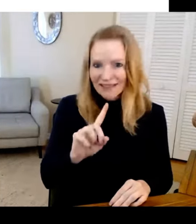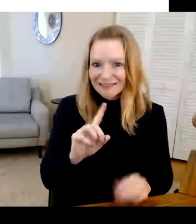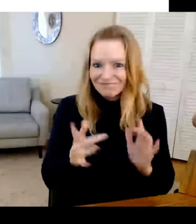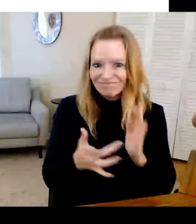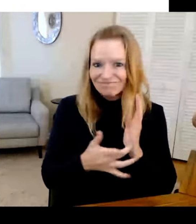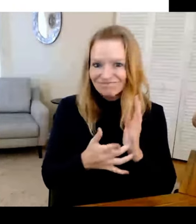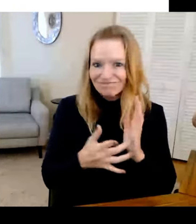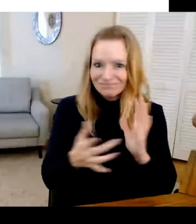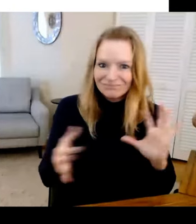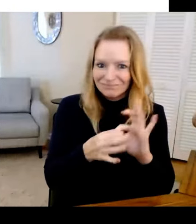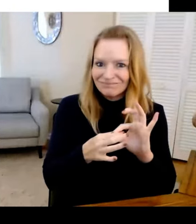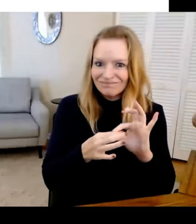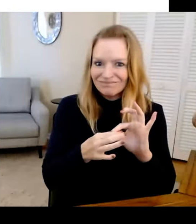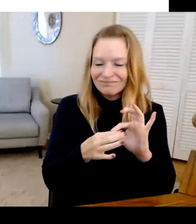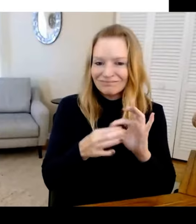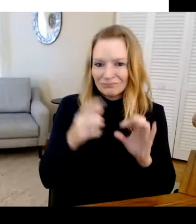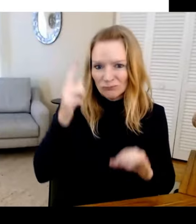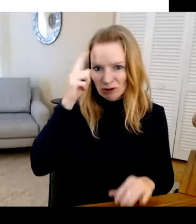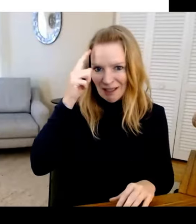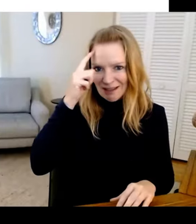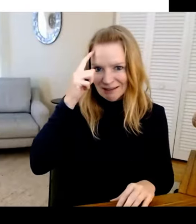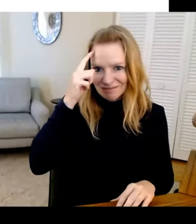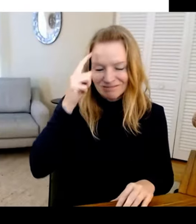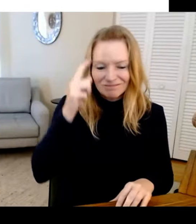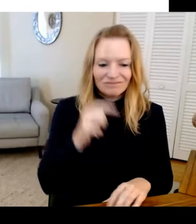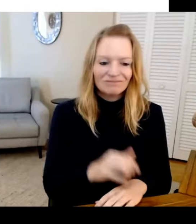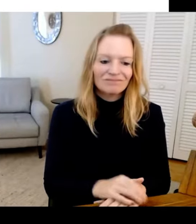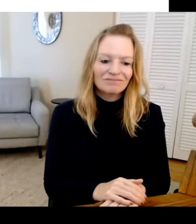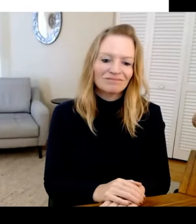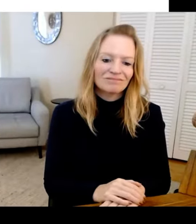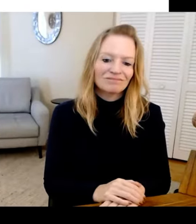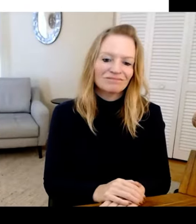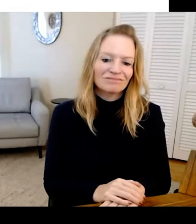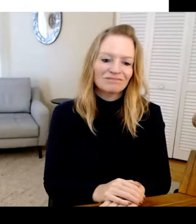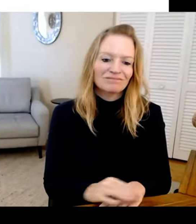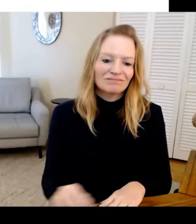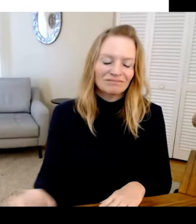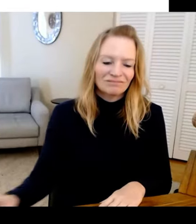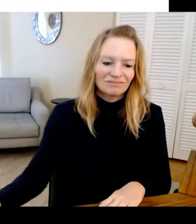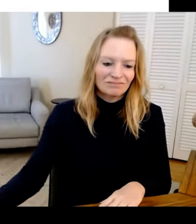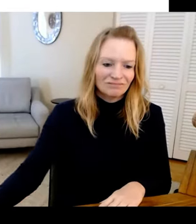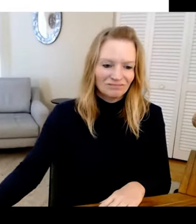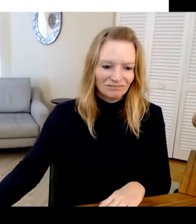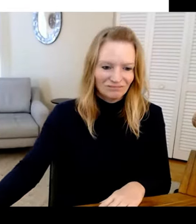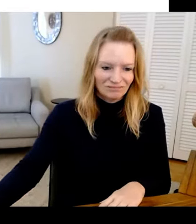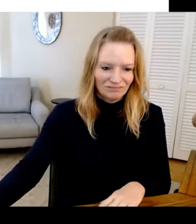cord. So really technically that is connected to the brain.